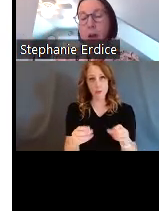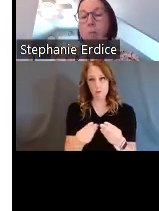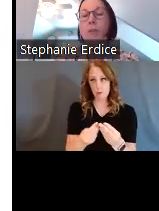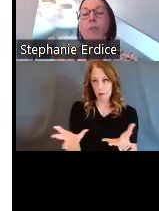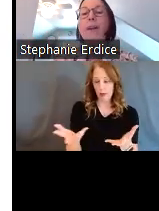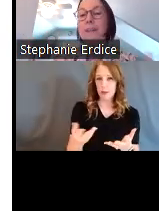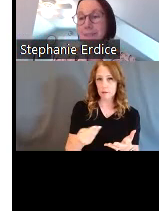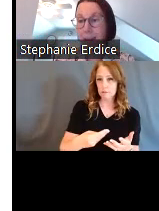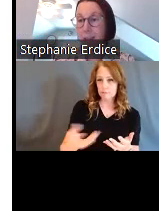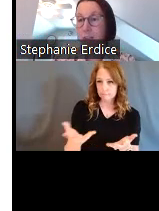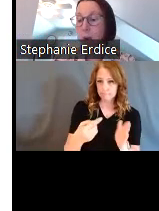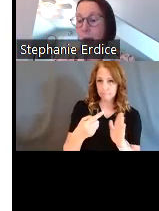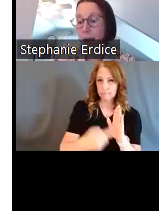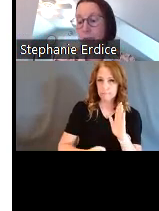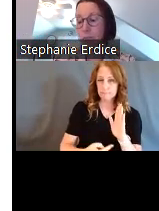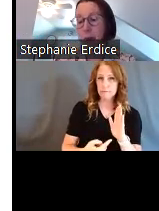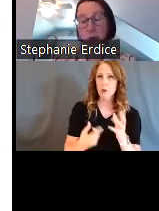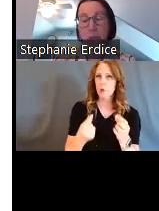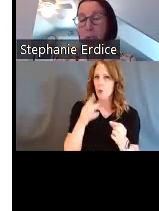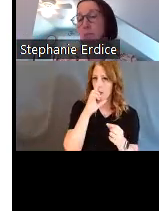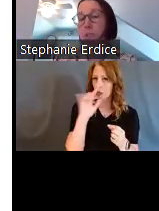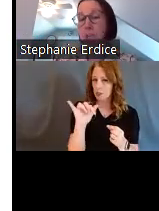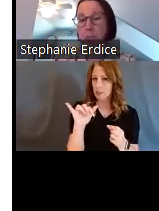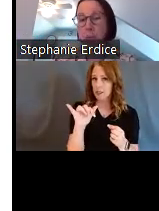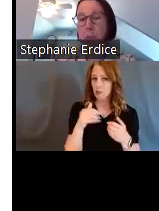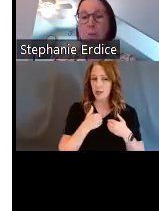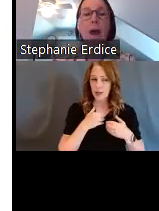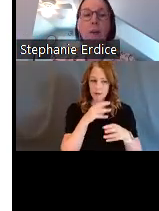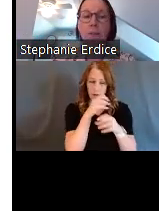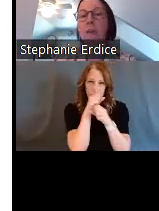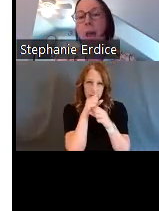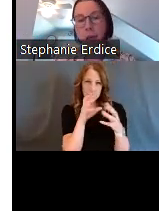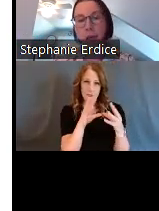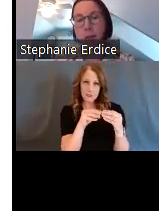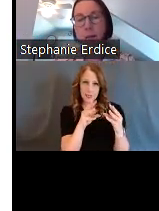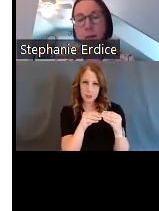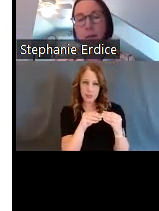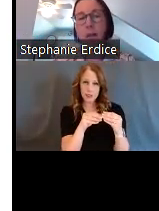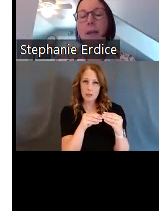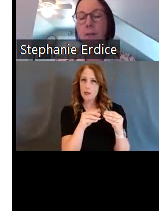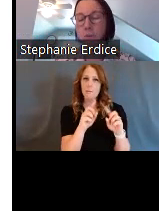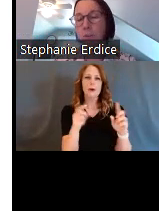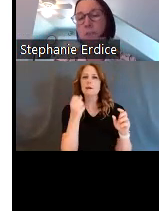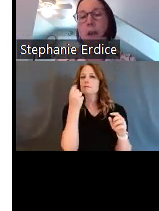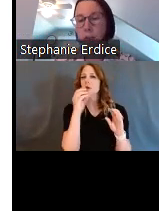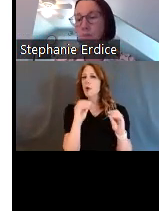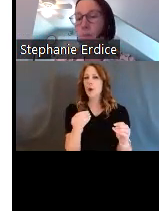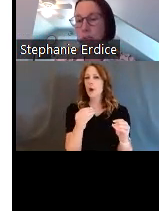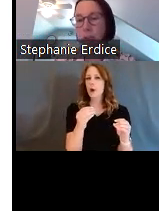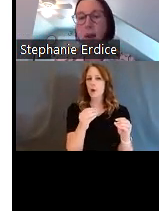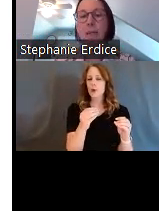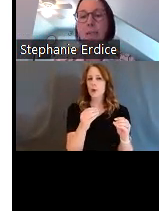them with what it is like to have a confidential session with me without giving them any client or